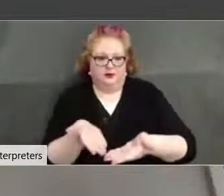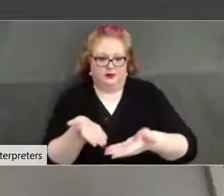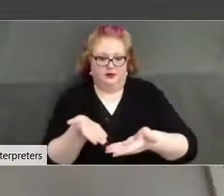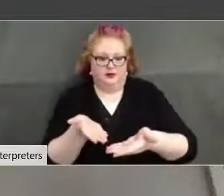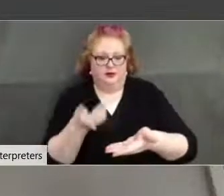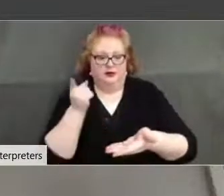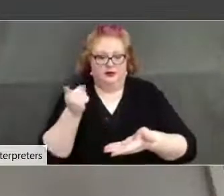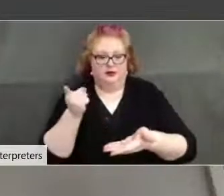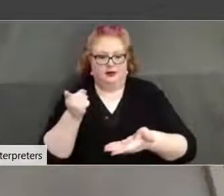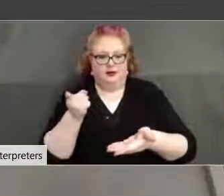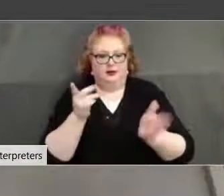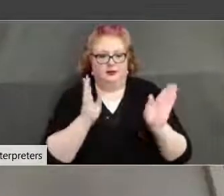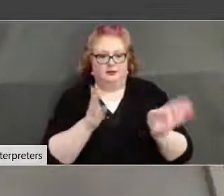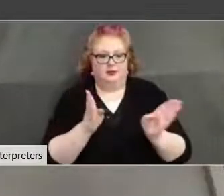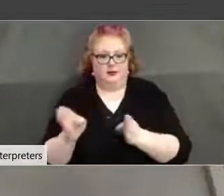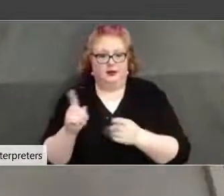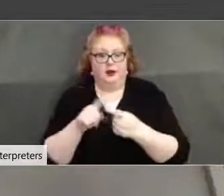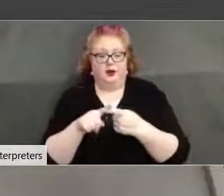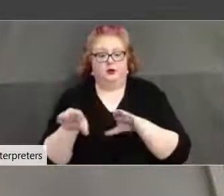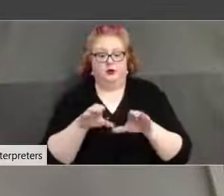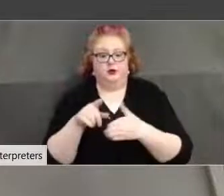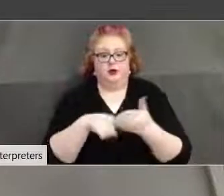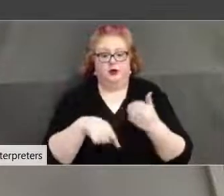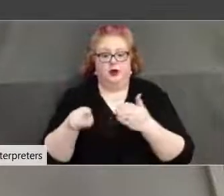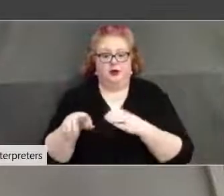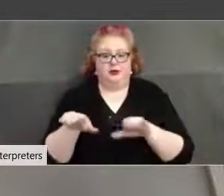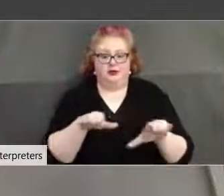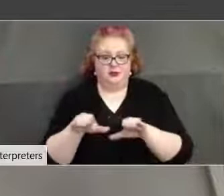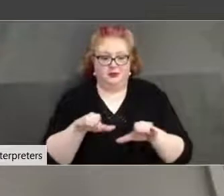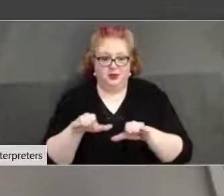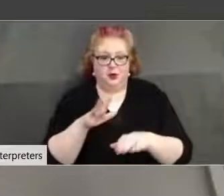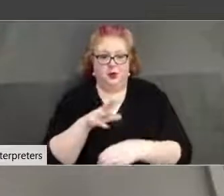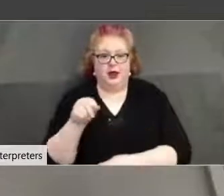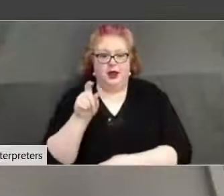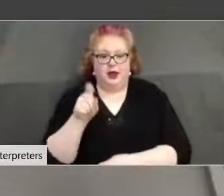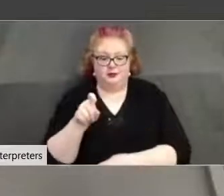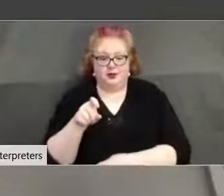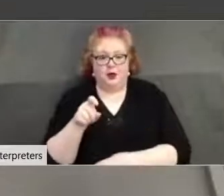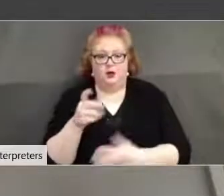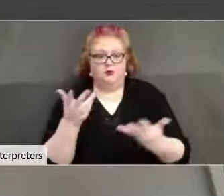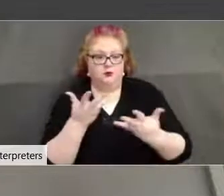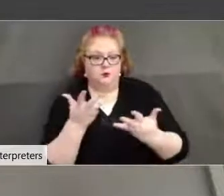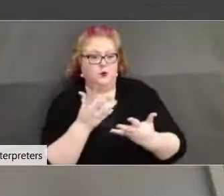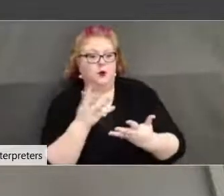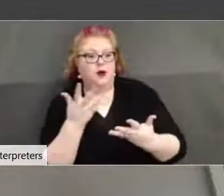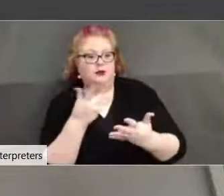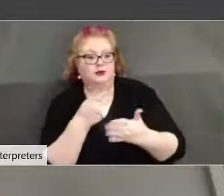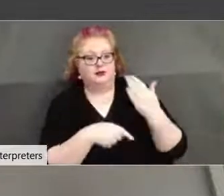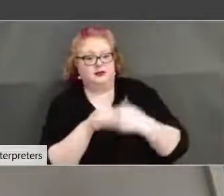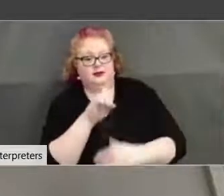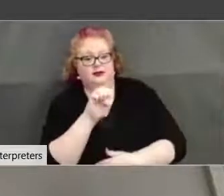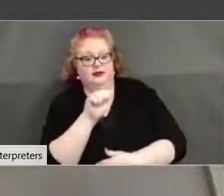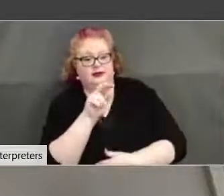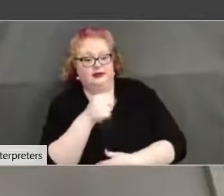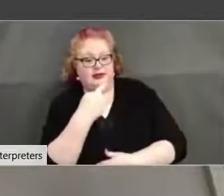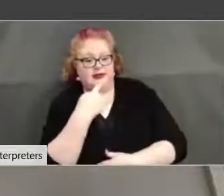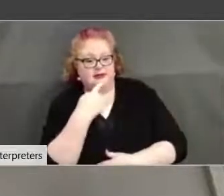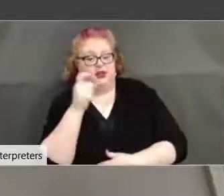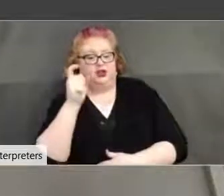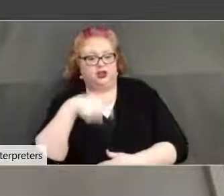he prepared to do what he's doing in opposed to what Gene is saying that he should do?